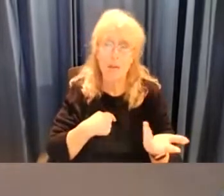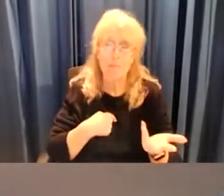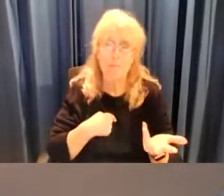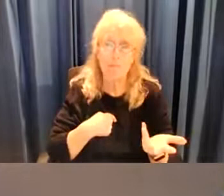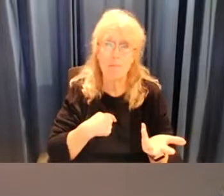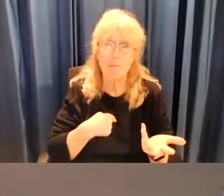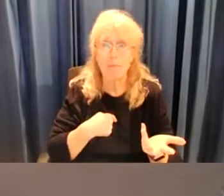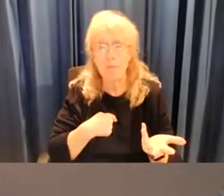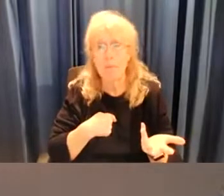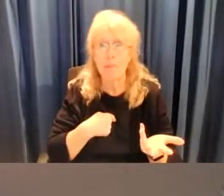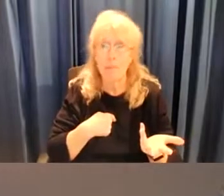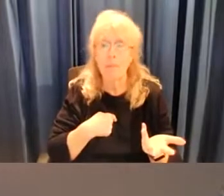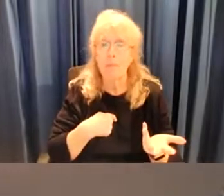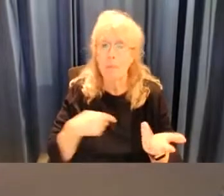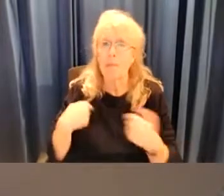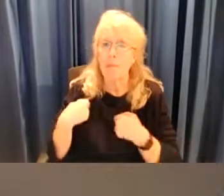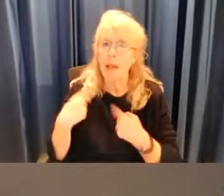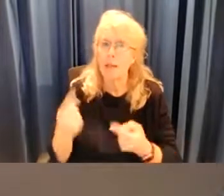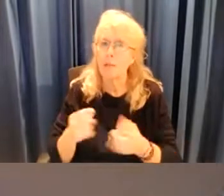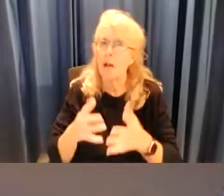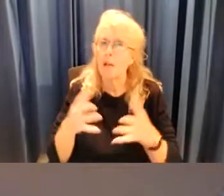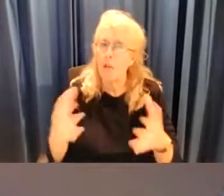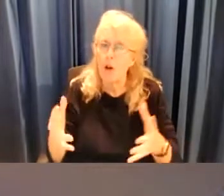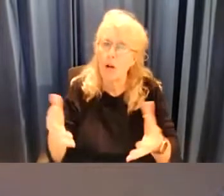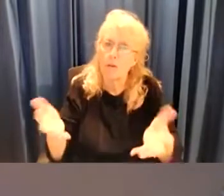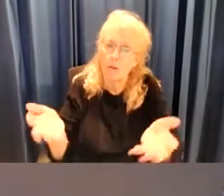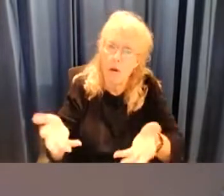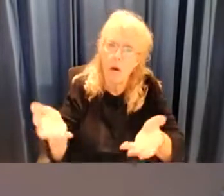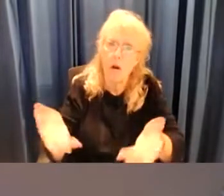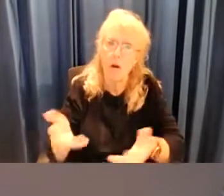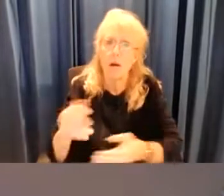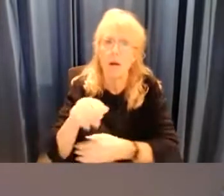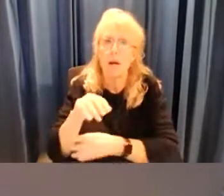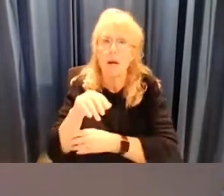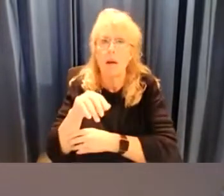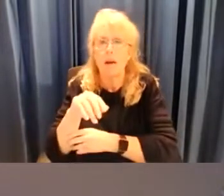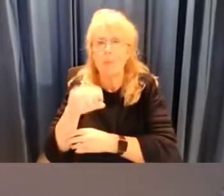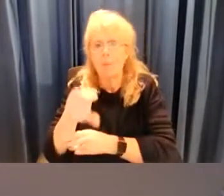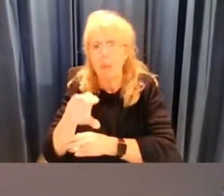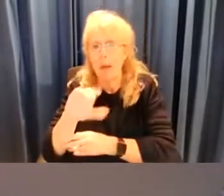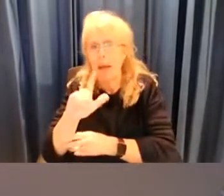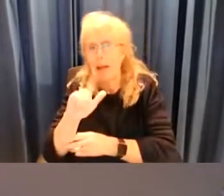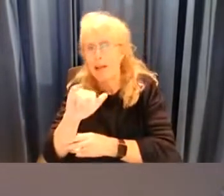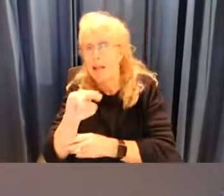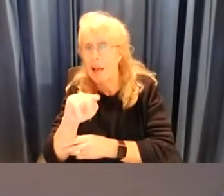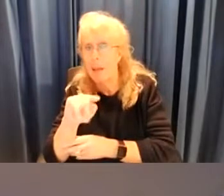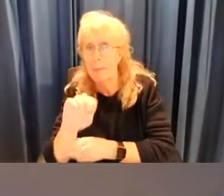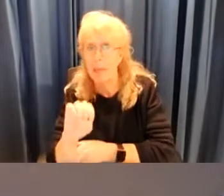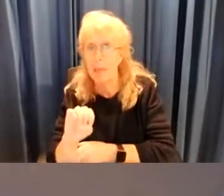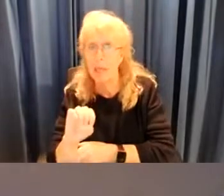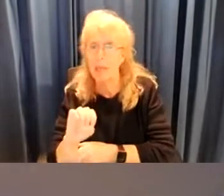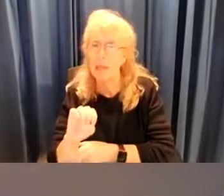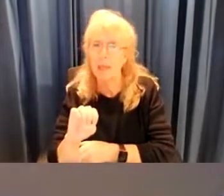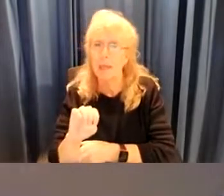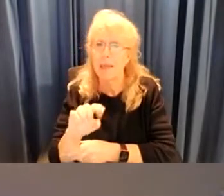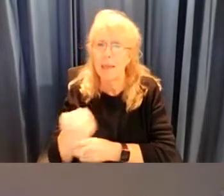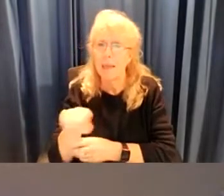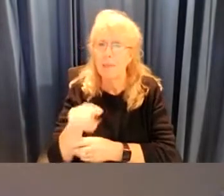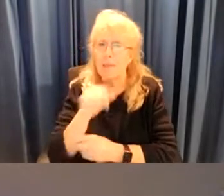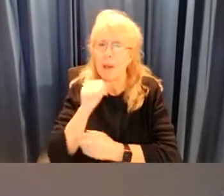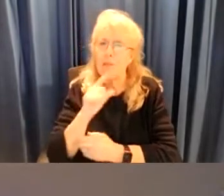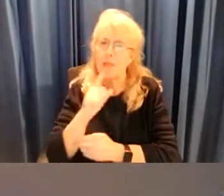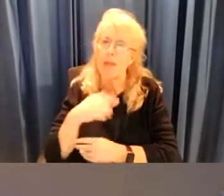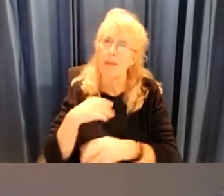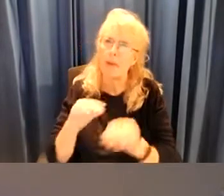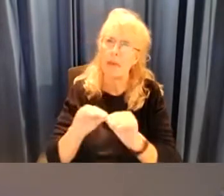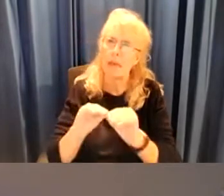you know, there's been a lot of talk about climate, and people just, you know, they don't really have kind of a clear,